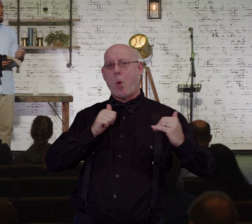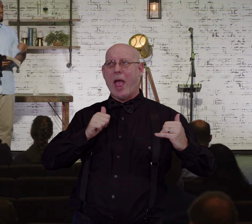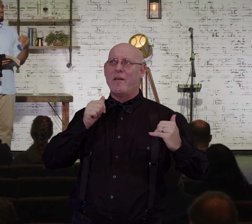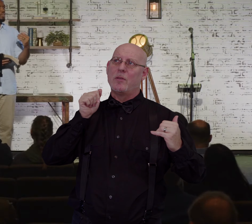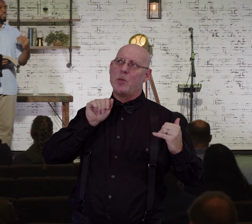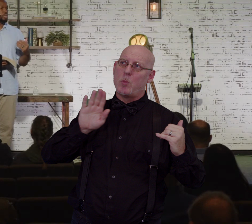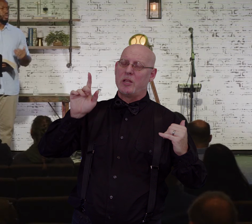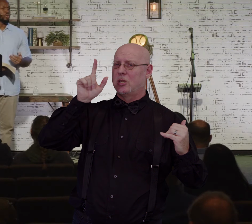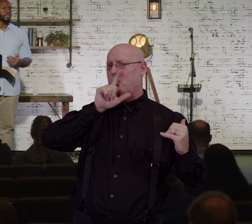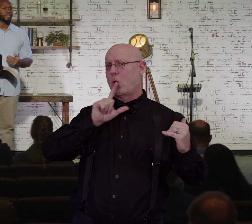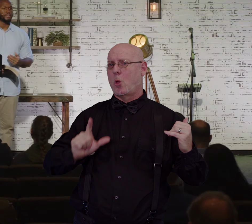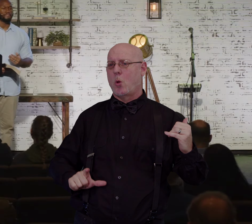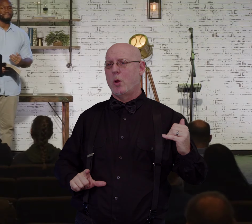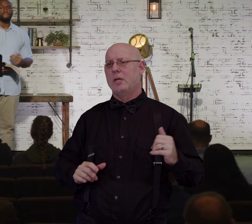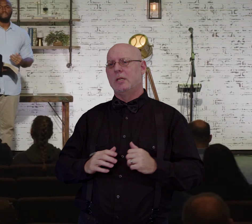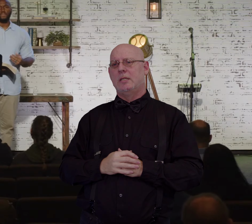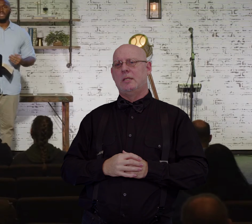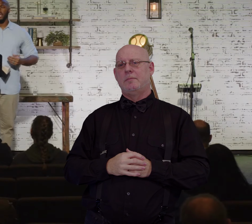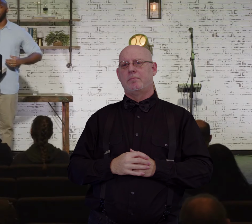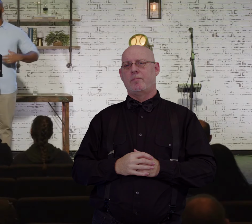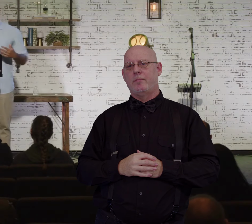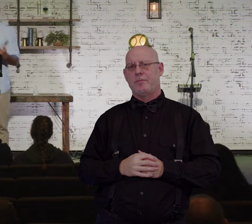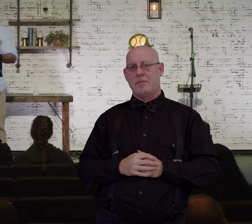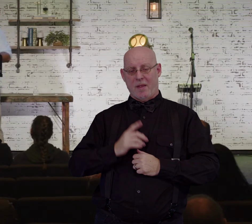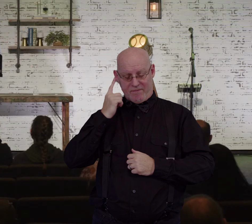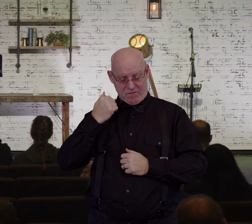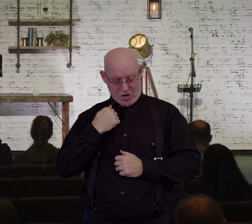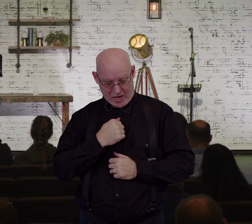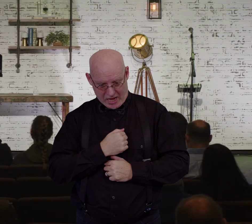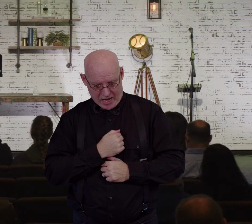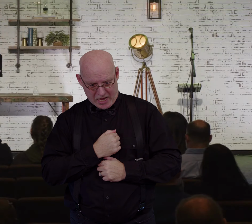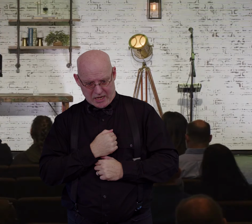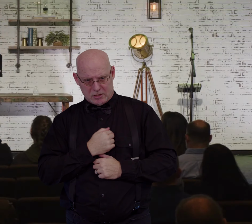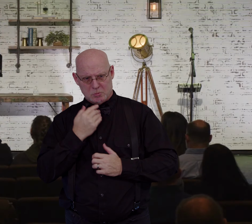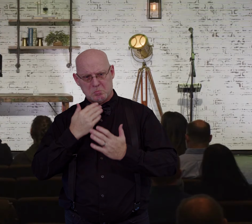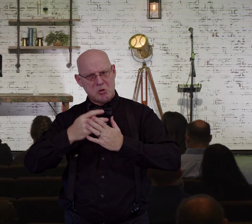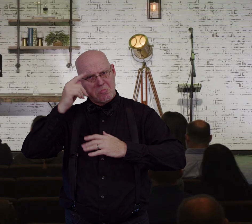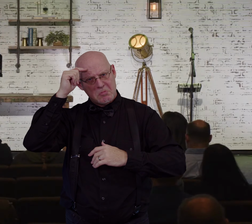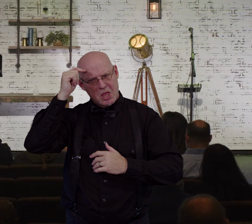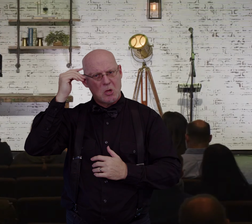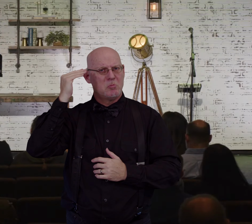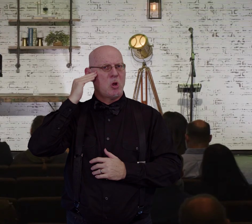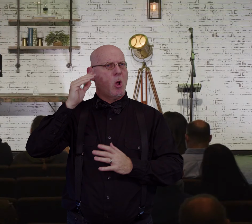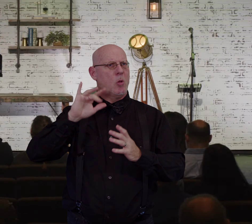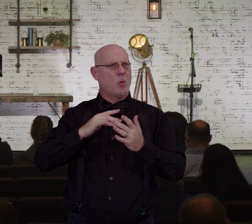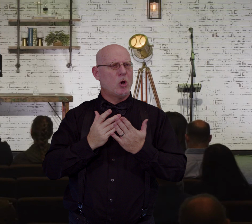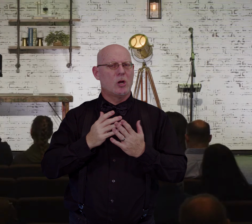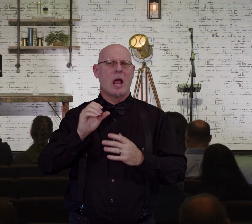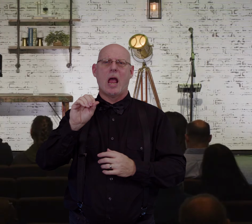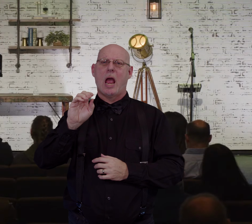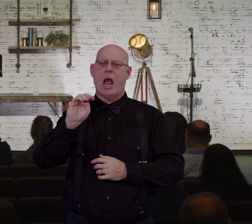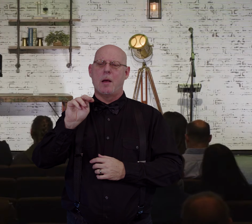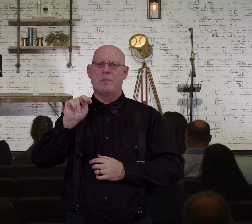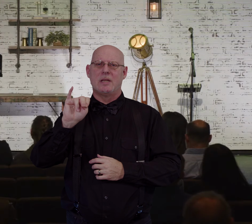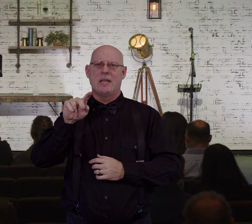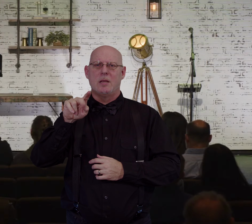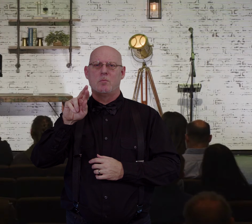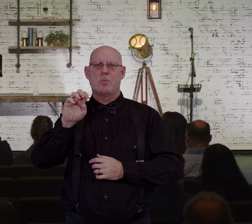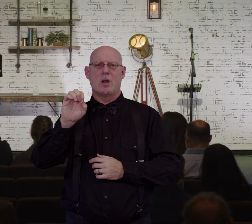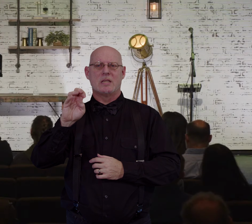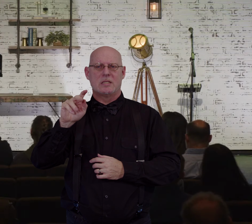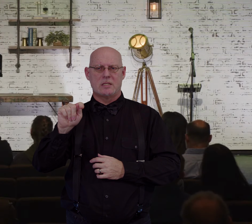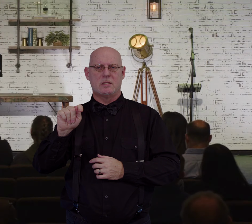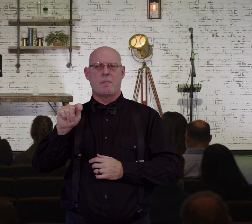presence of the Lord. And so for us who are good theologians and know the word omnipresent, we're probably